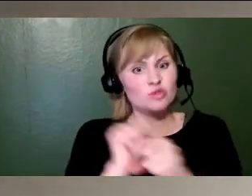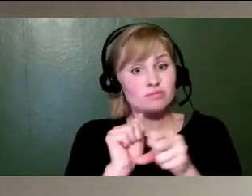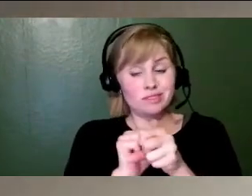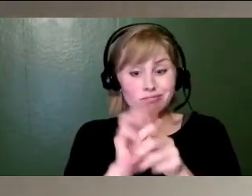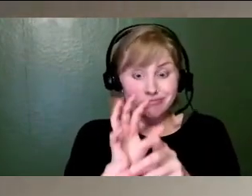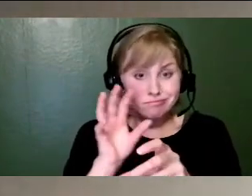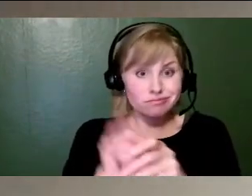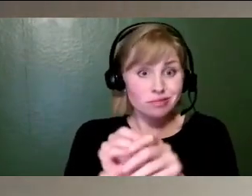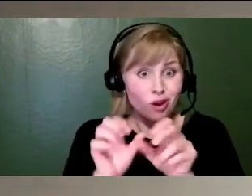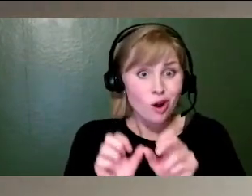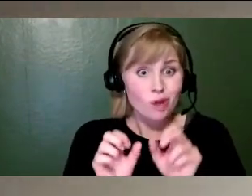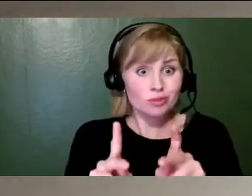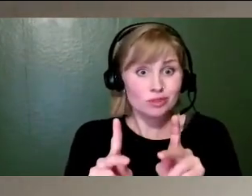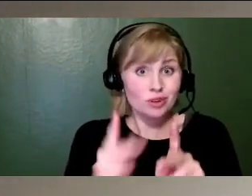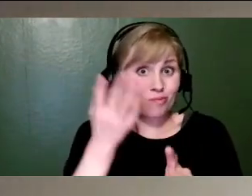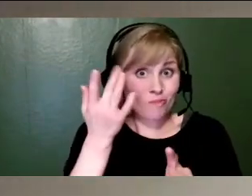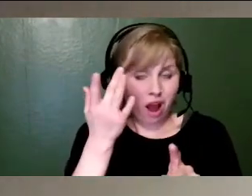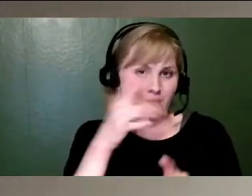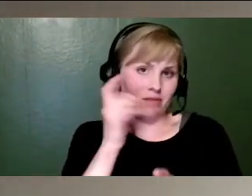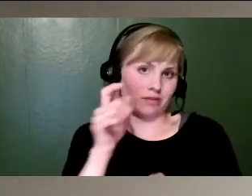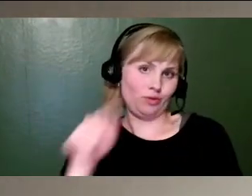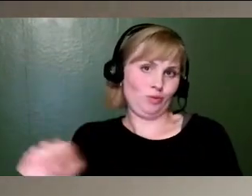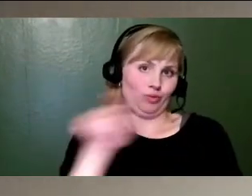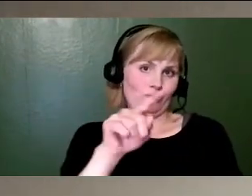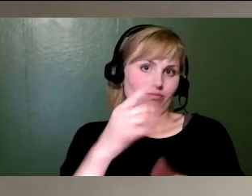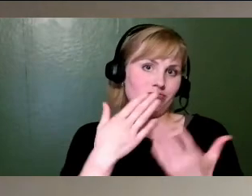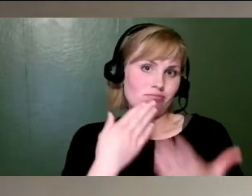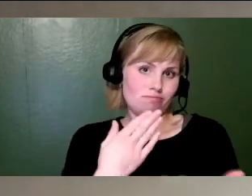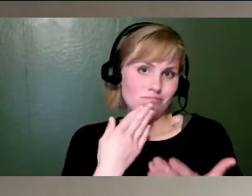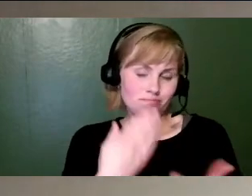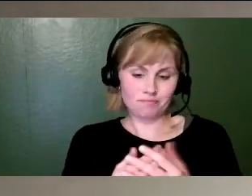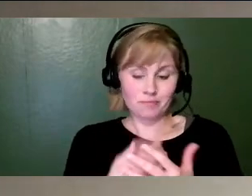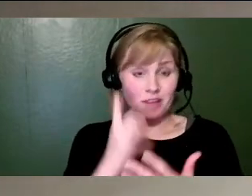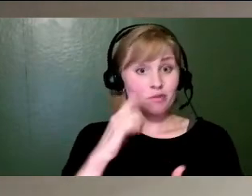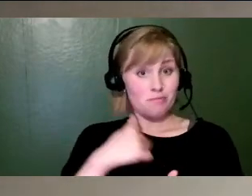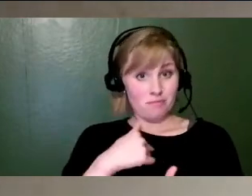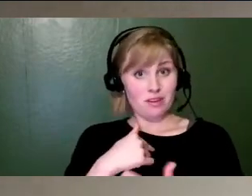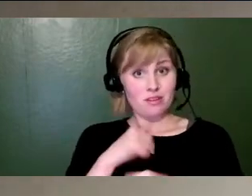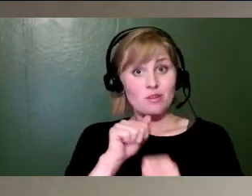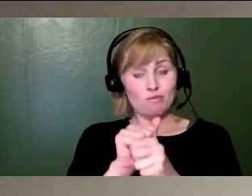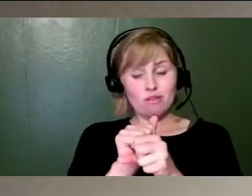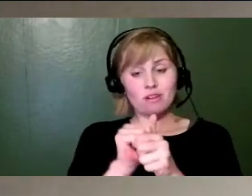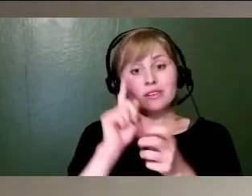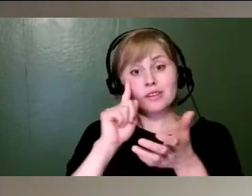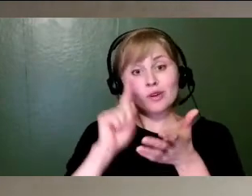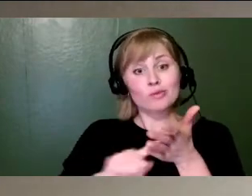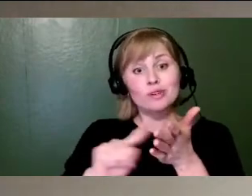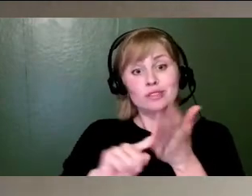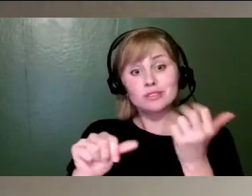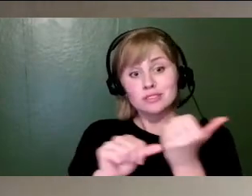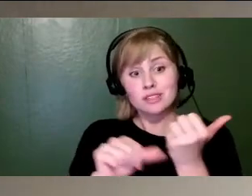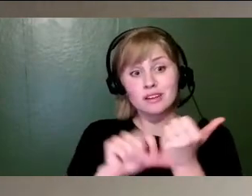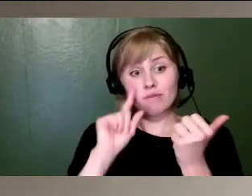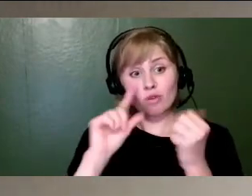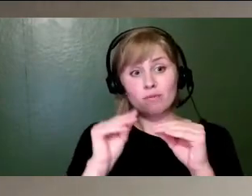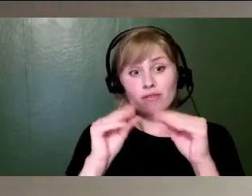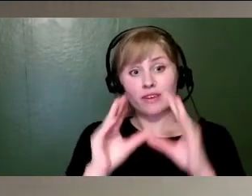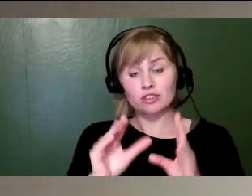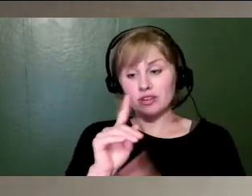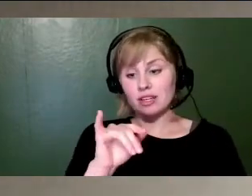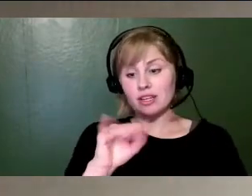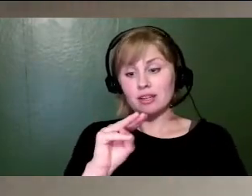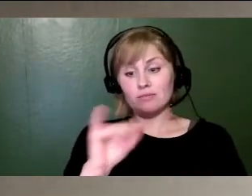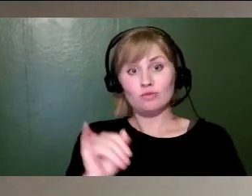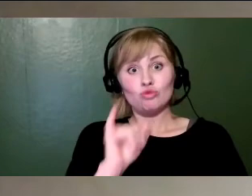that help them in these endeavors. I myself work as a research assistant for Professor Kimji, and I continuously learn under